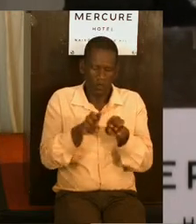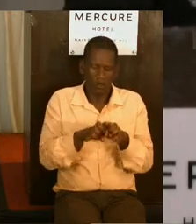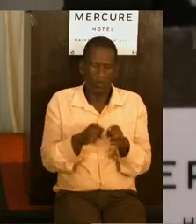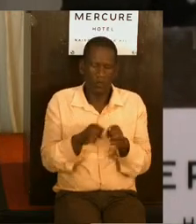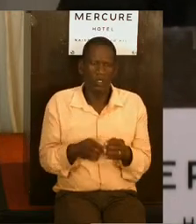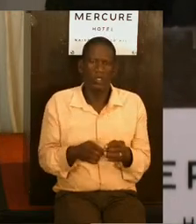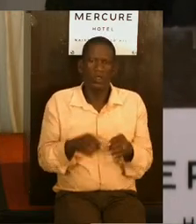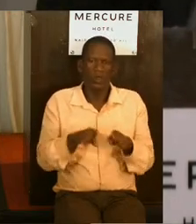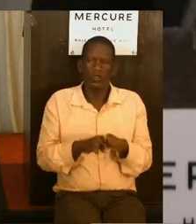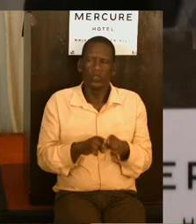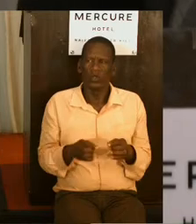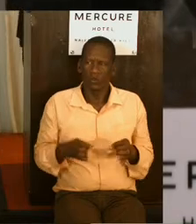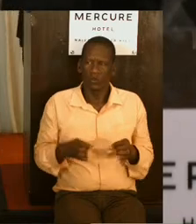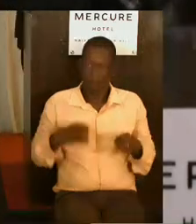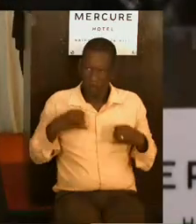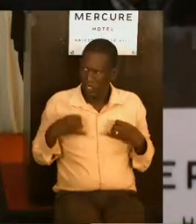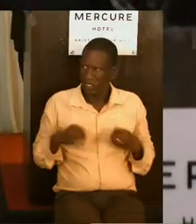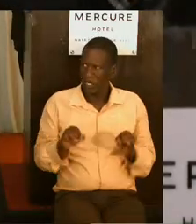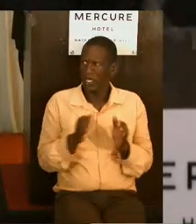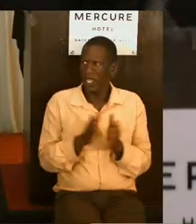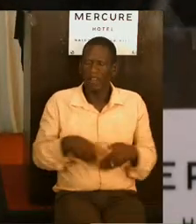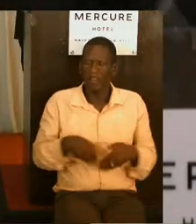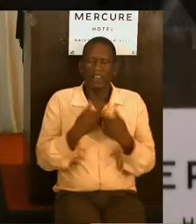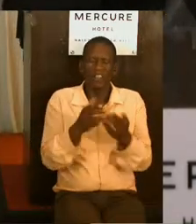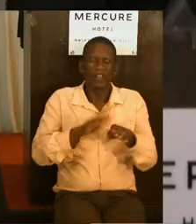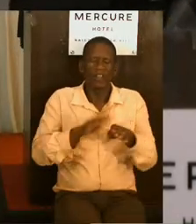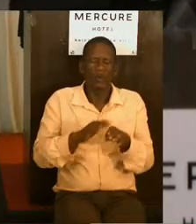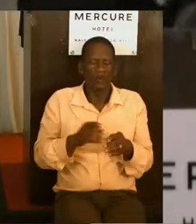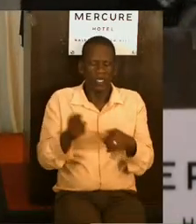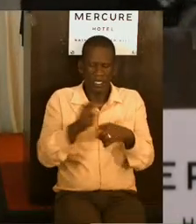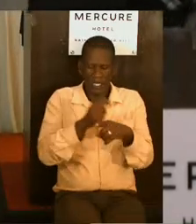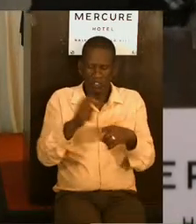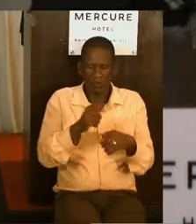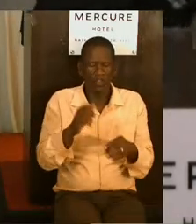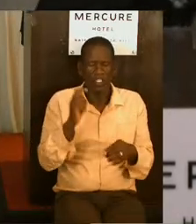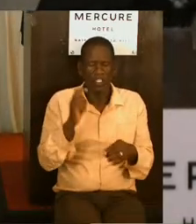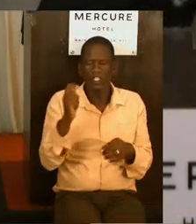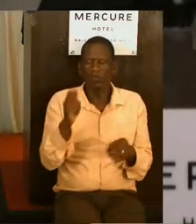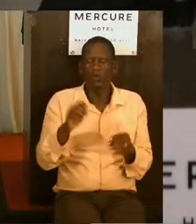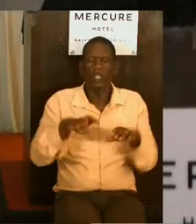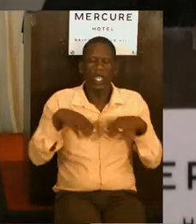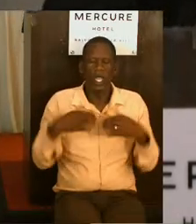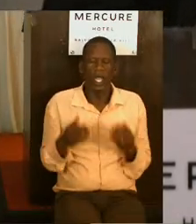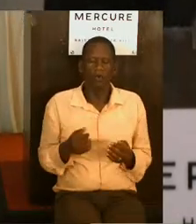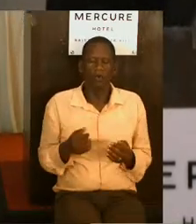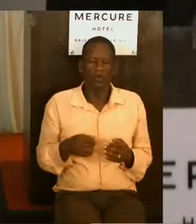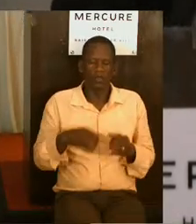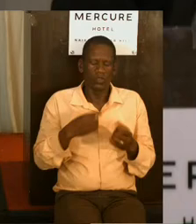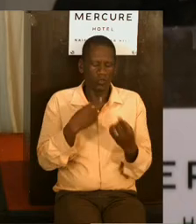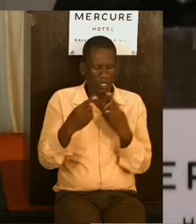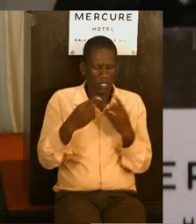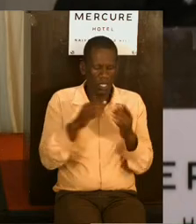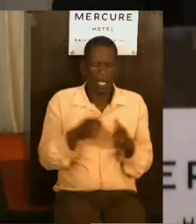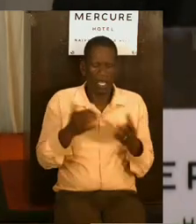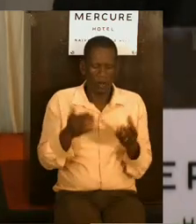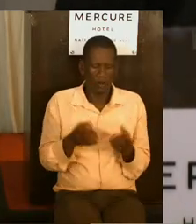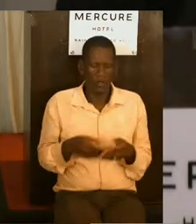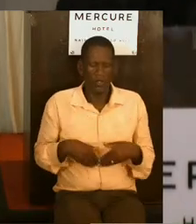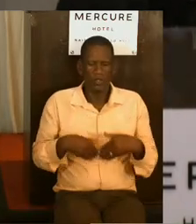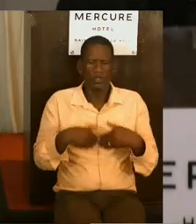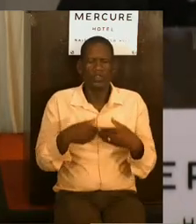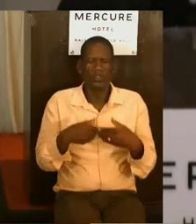also as well as also giving a very good testimony on how maybe to deliberate and to live with the people